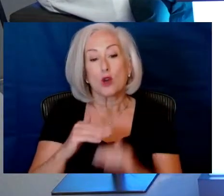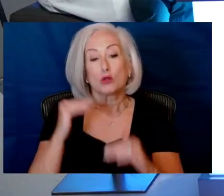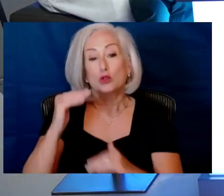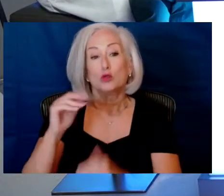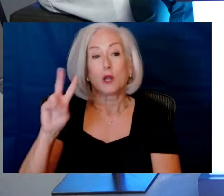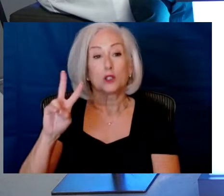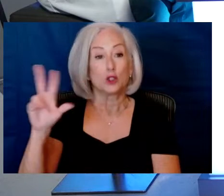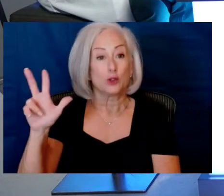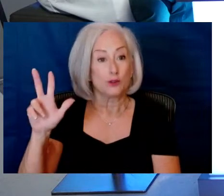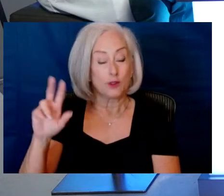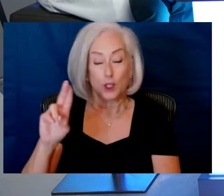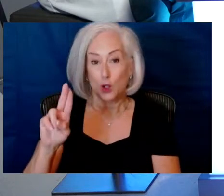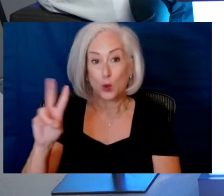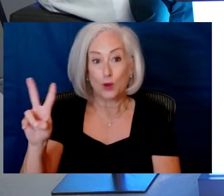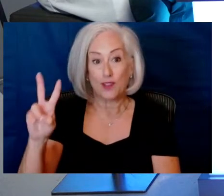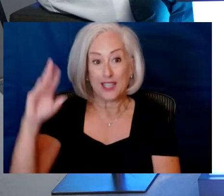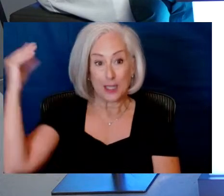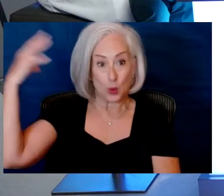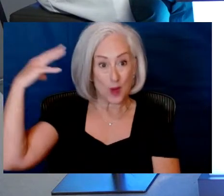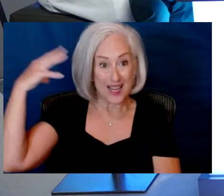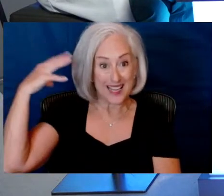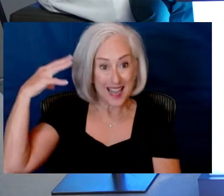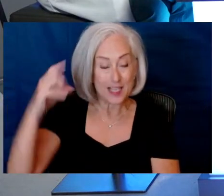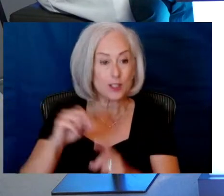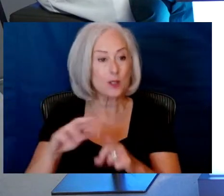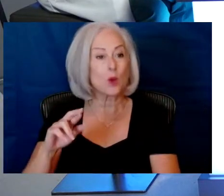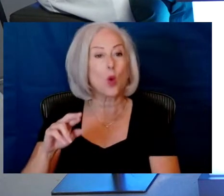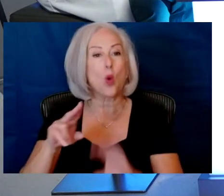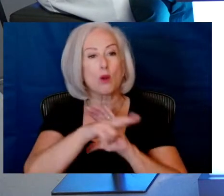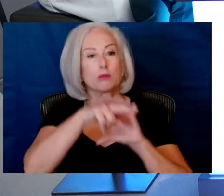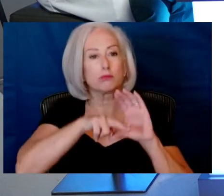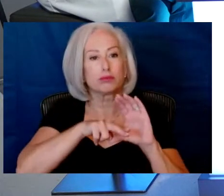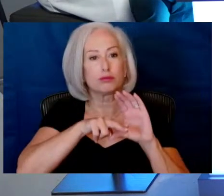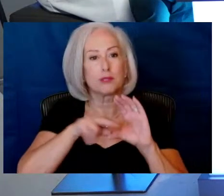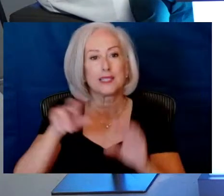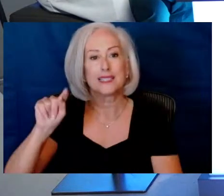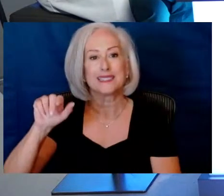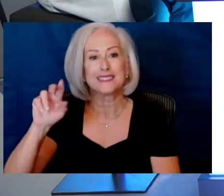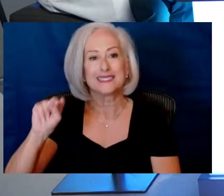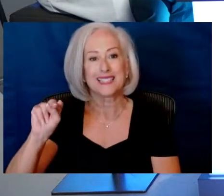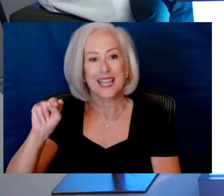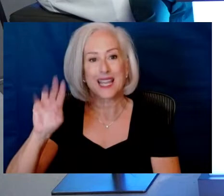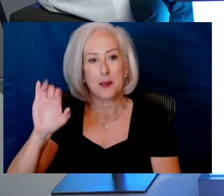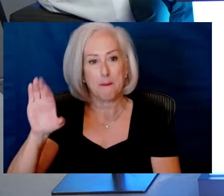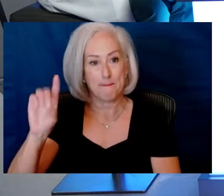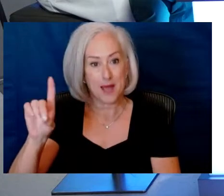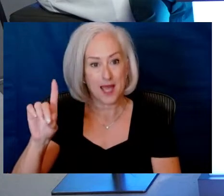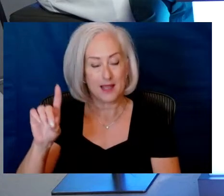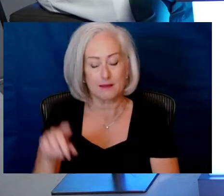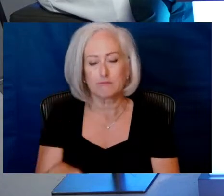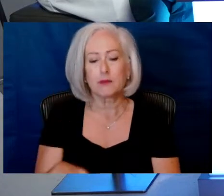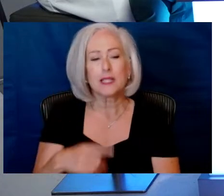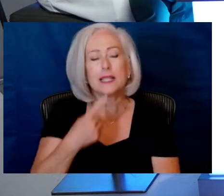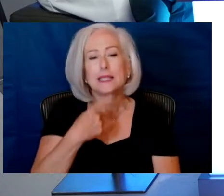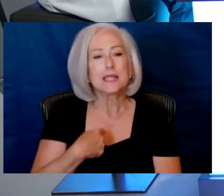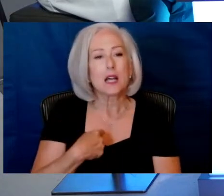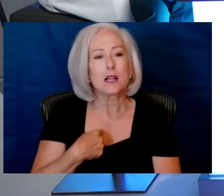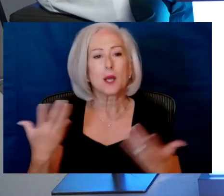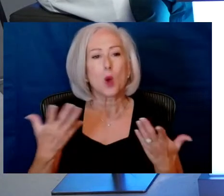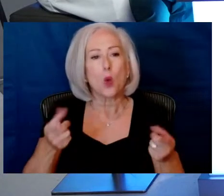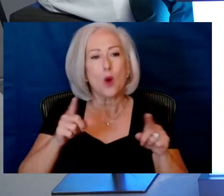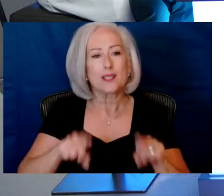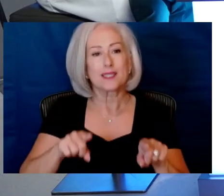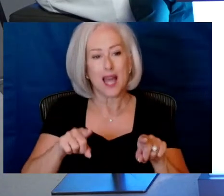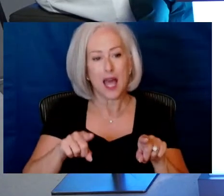or similar artificial sources like tanning beds. But tell us the histopathology. What is really happening to our skin at that cellular